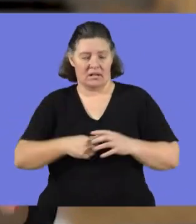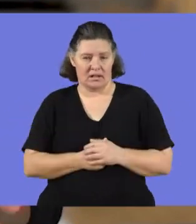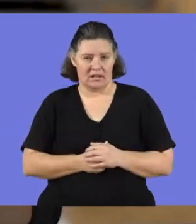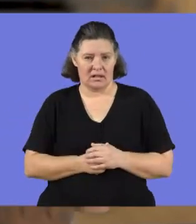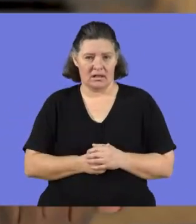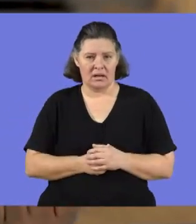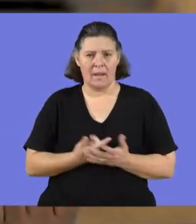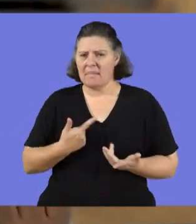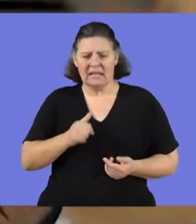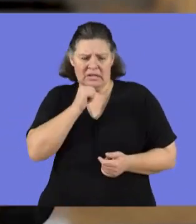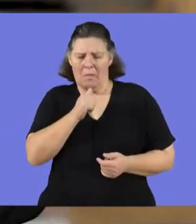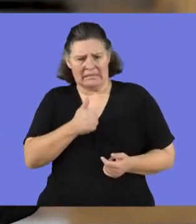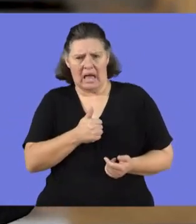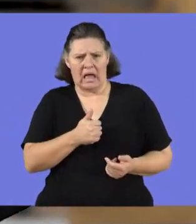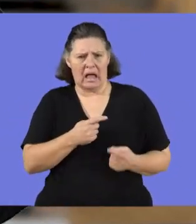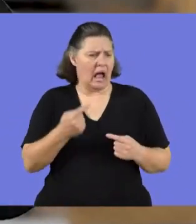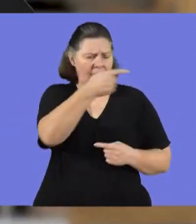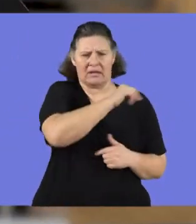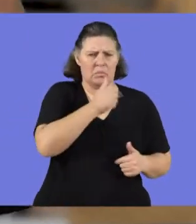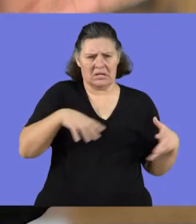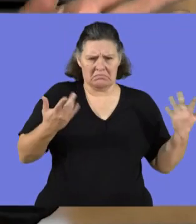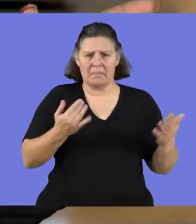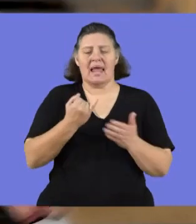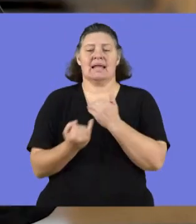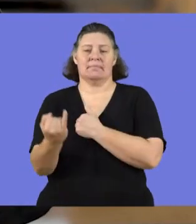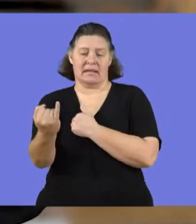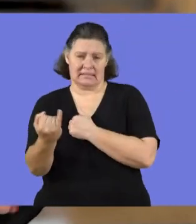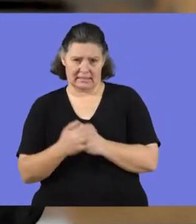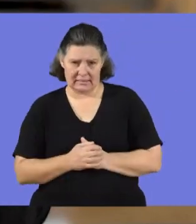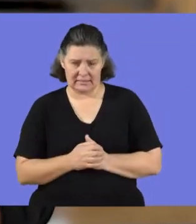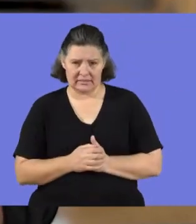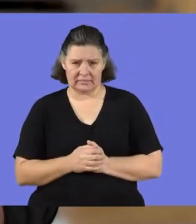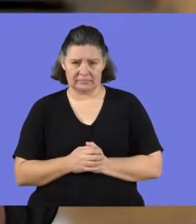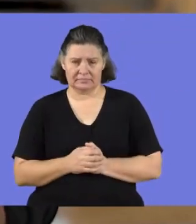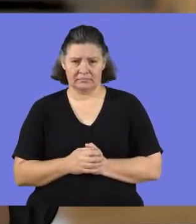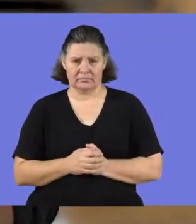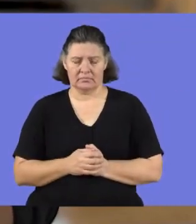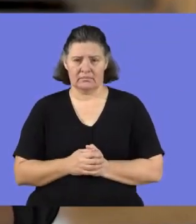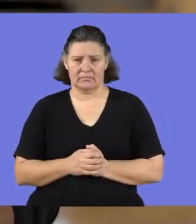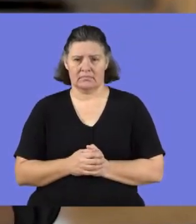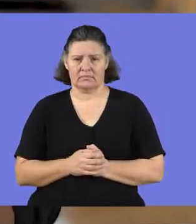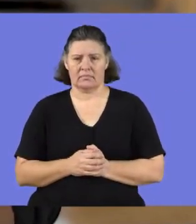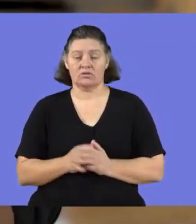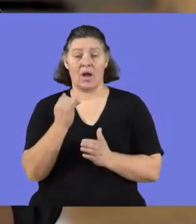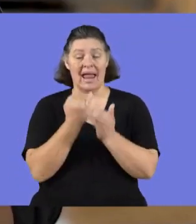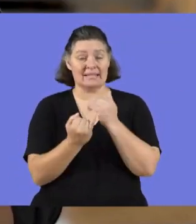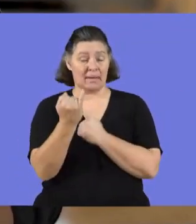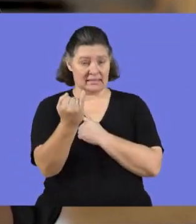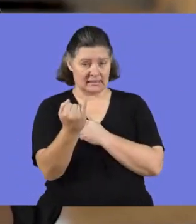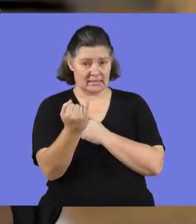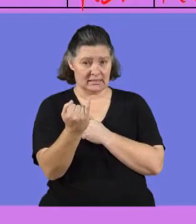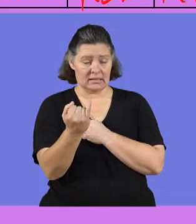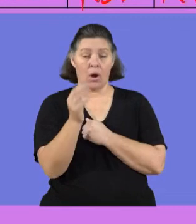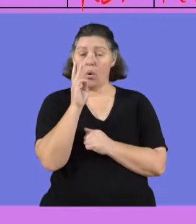dependent variable. The one that is not depending on the other one is the independent variable. So now